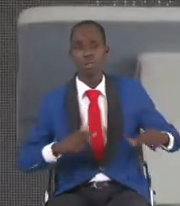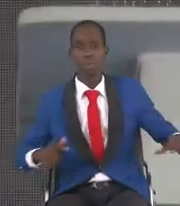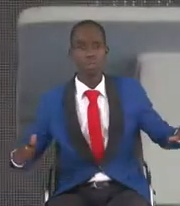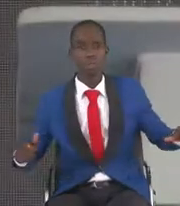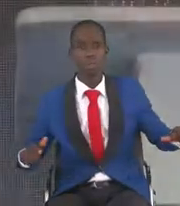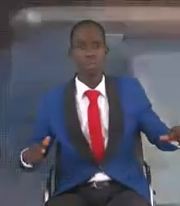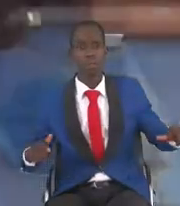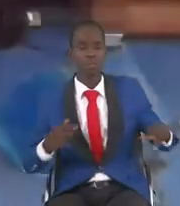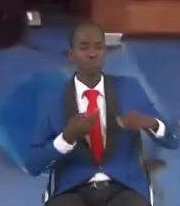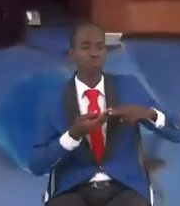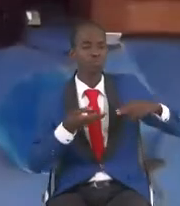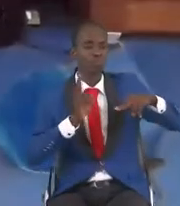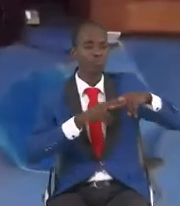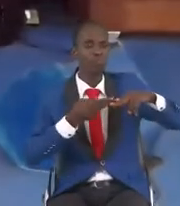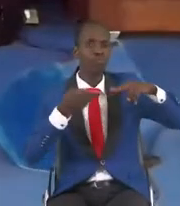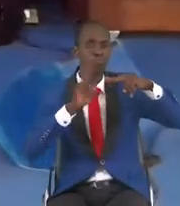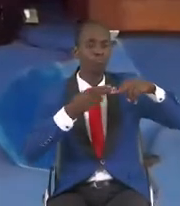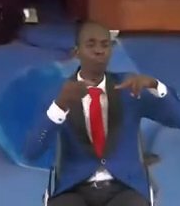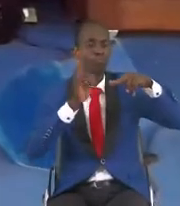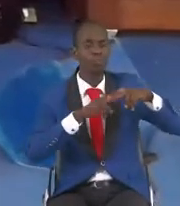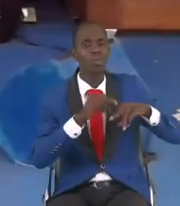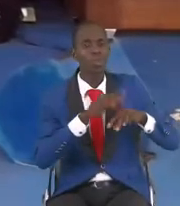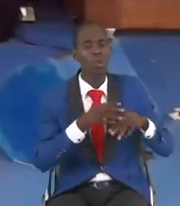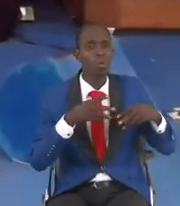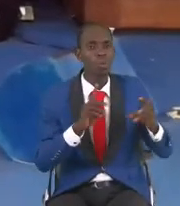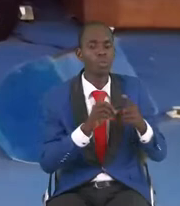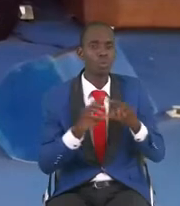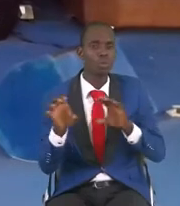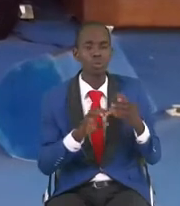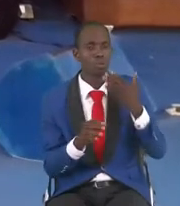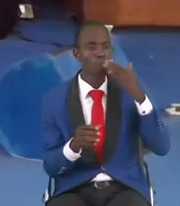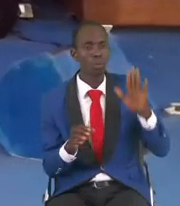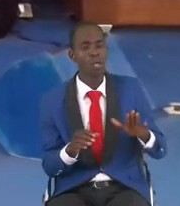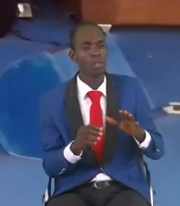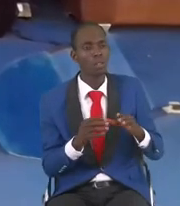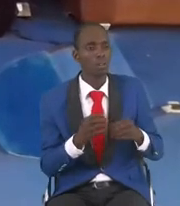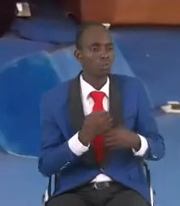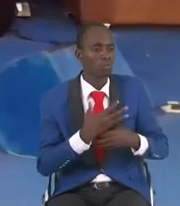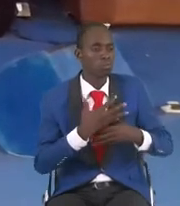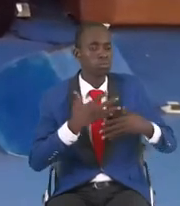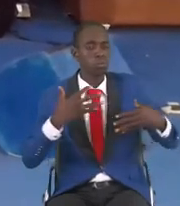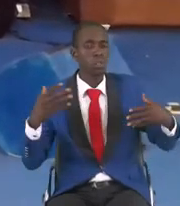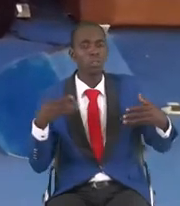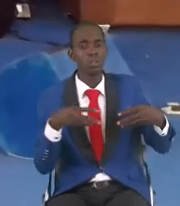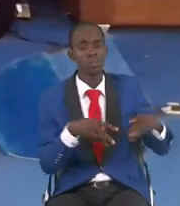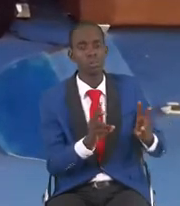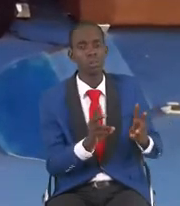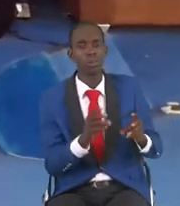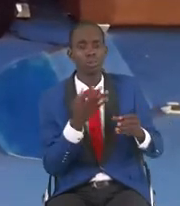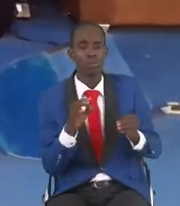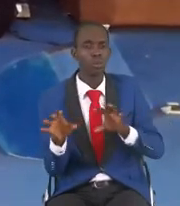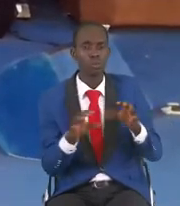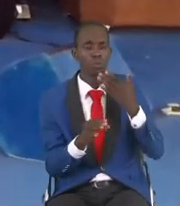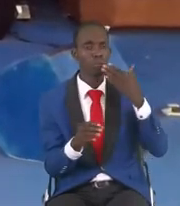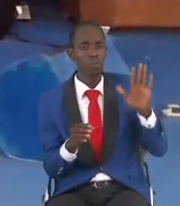their method to do evil, expanding their strategy to do evil. If the